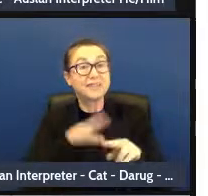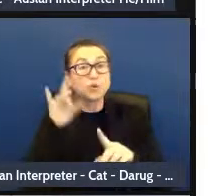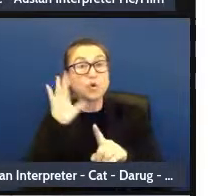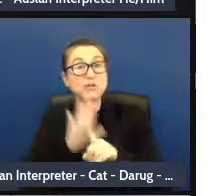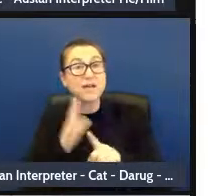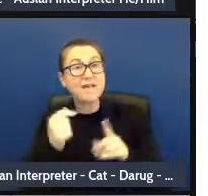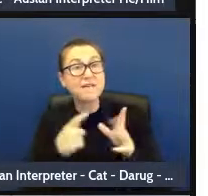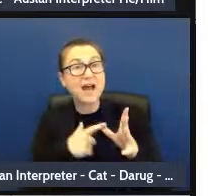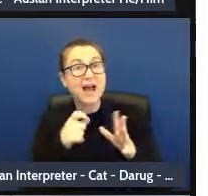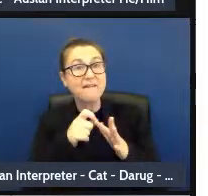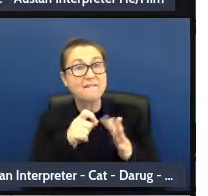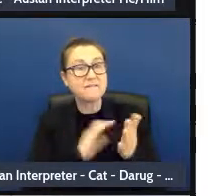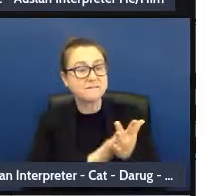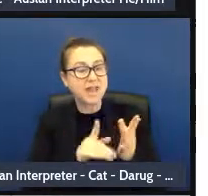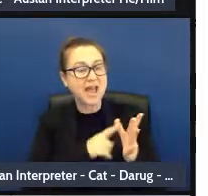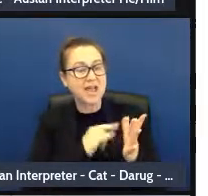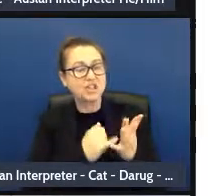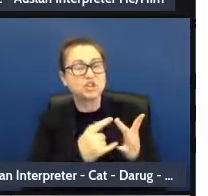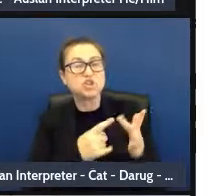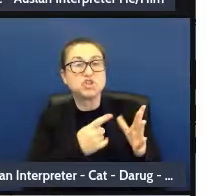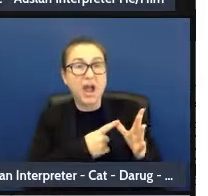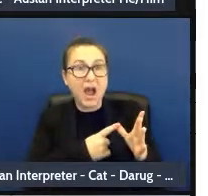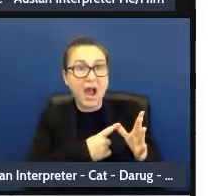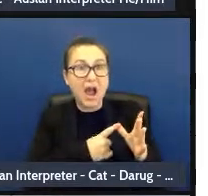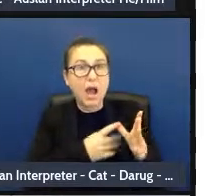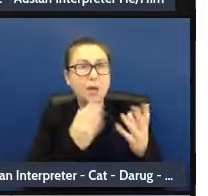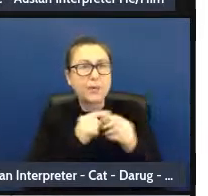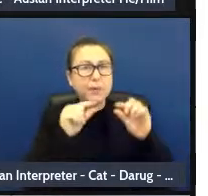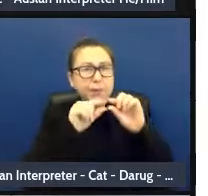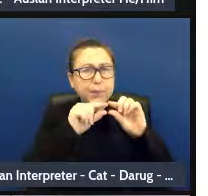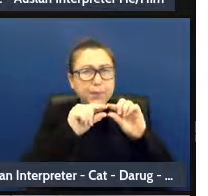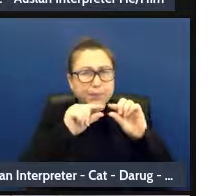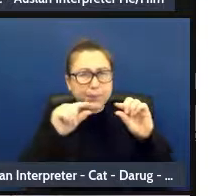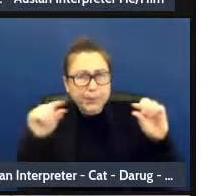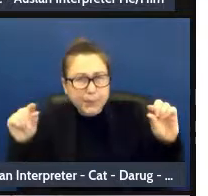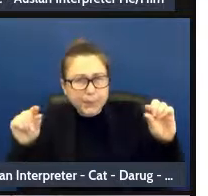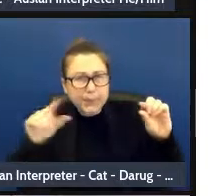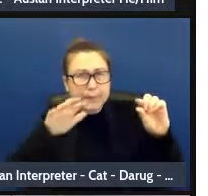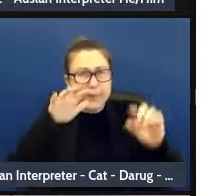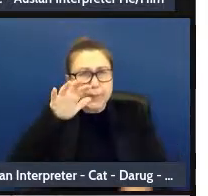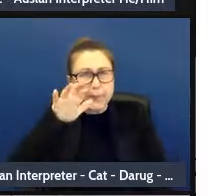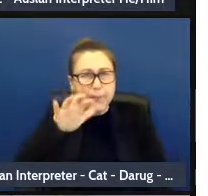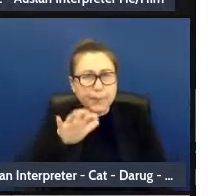a recipe like this with small writing, lots of